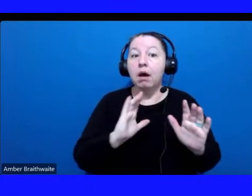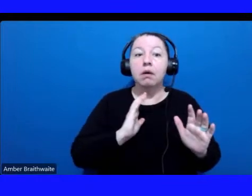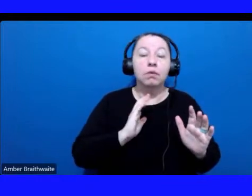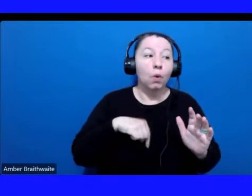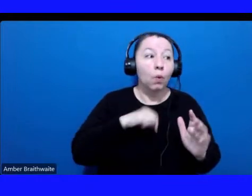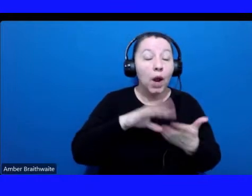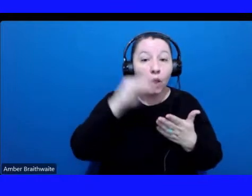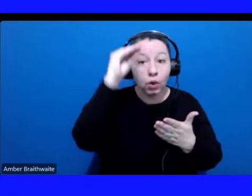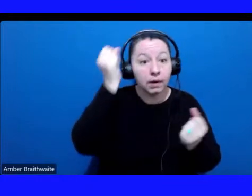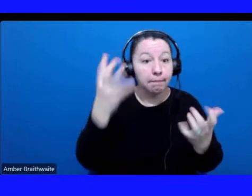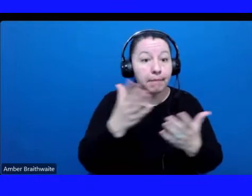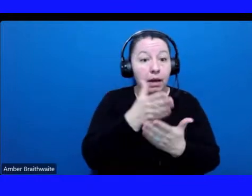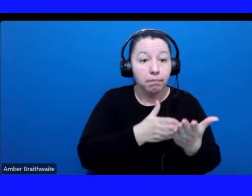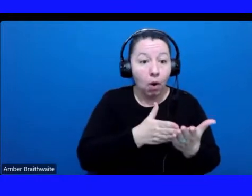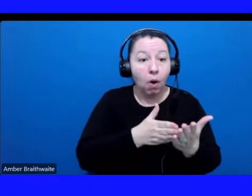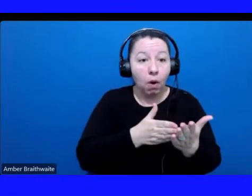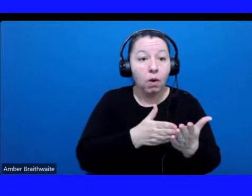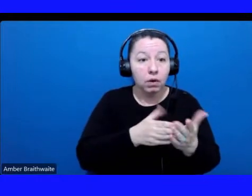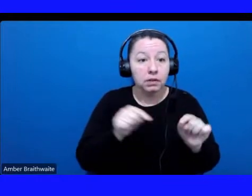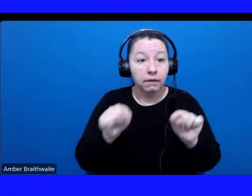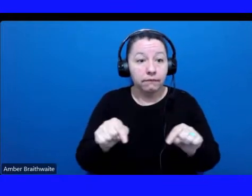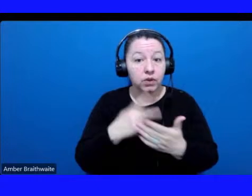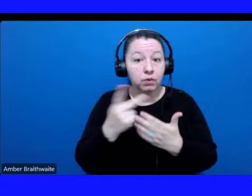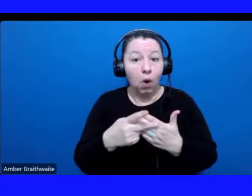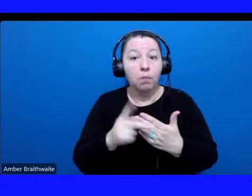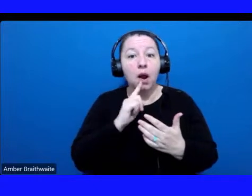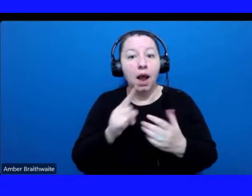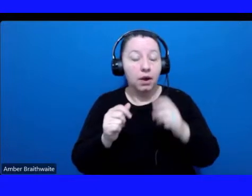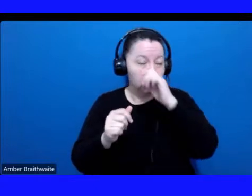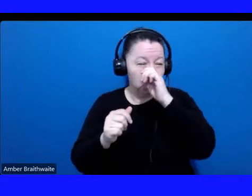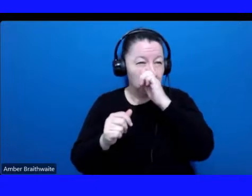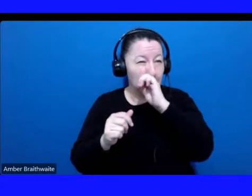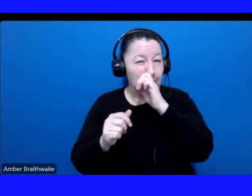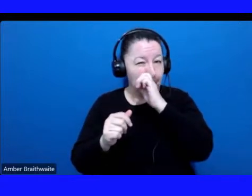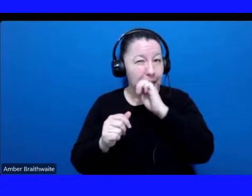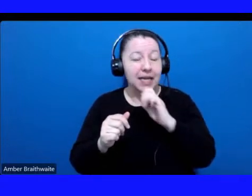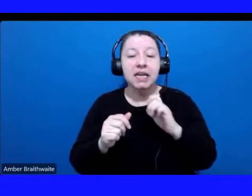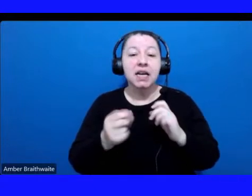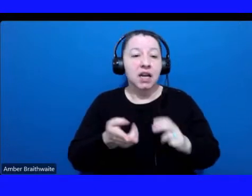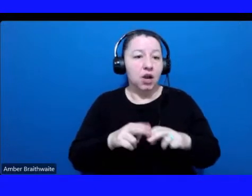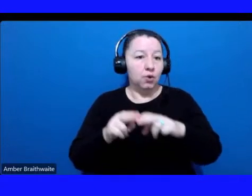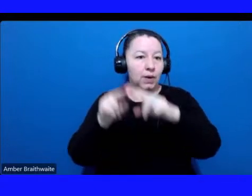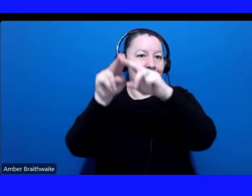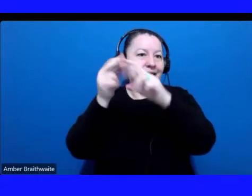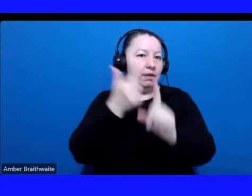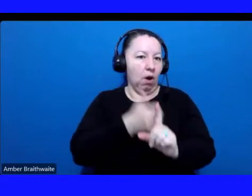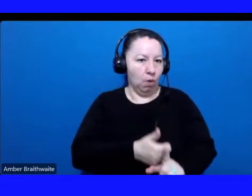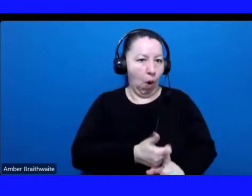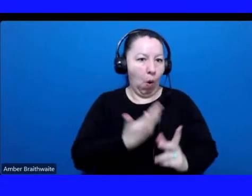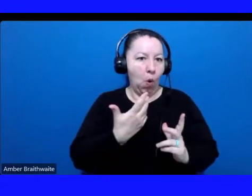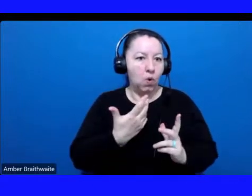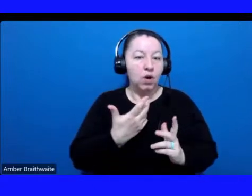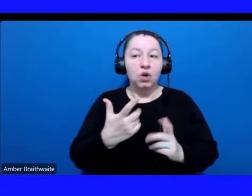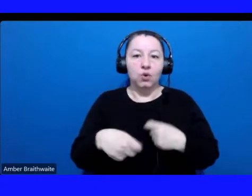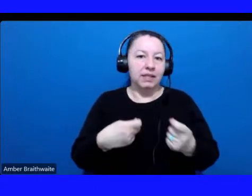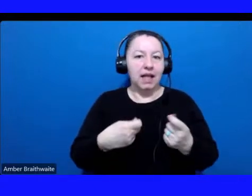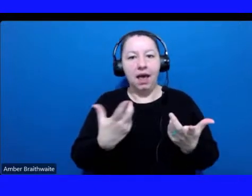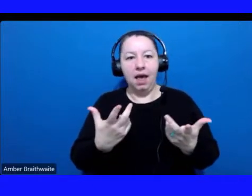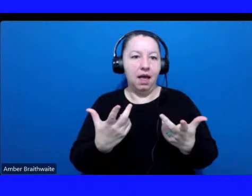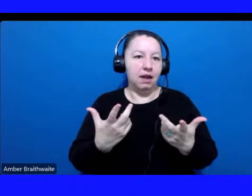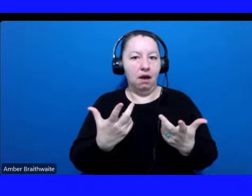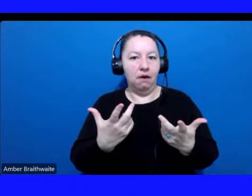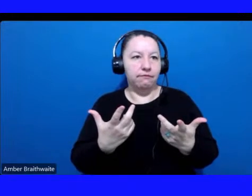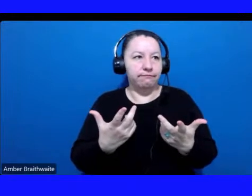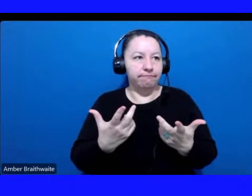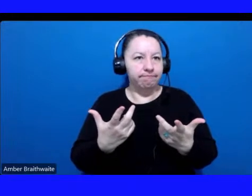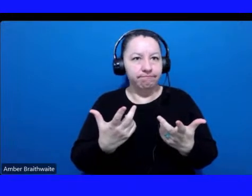have very active conversations with our managed care partners, Metroplus and Health First, and also with New York State. We are